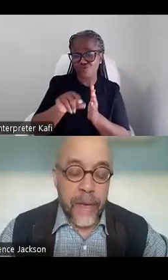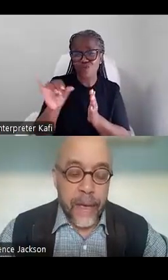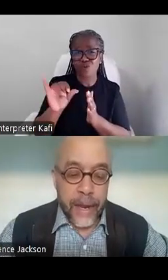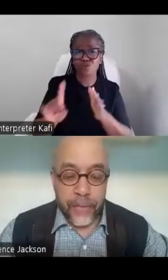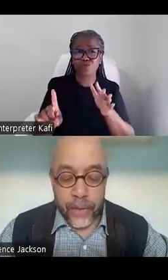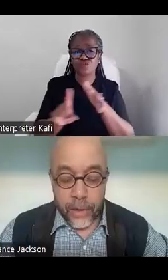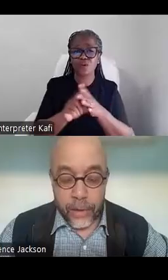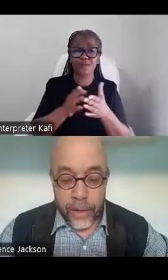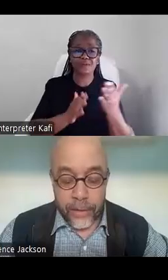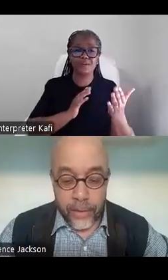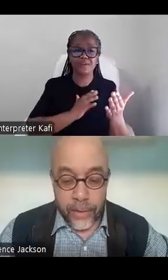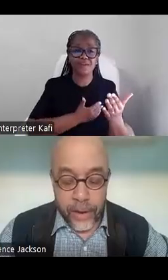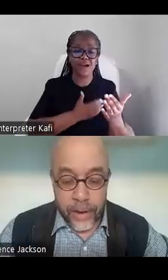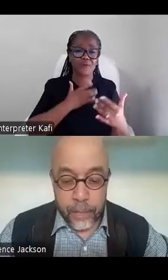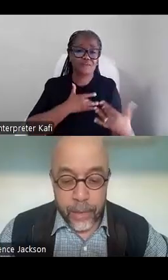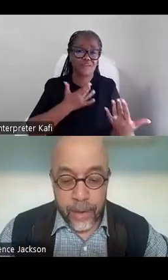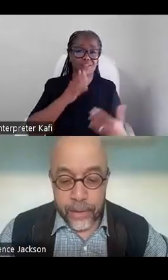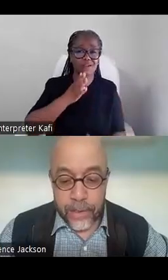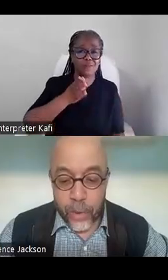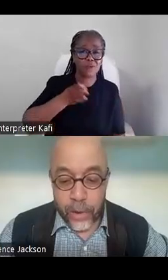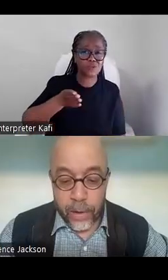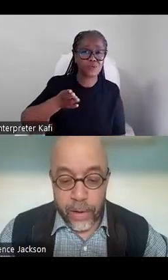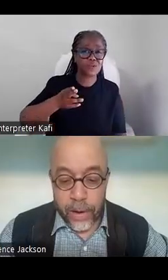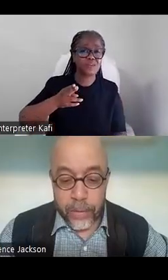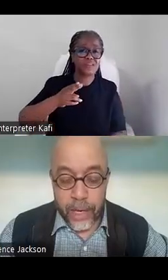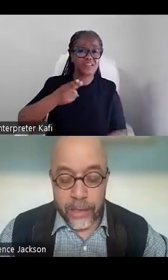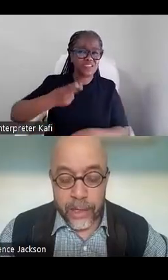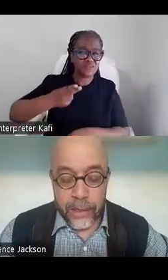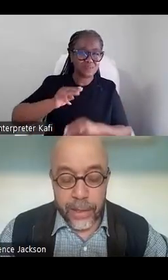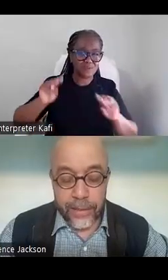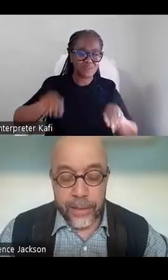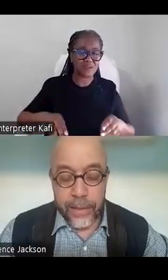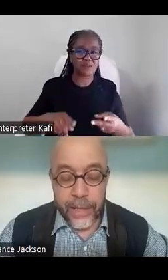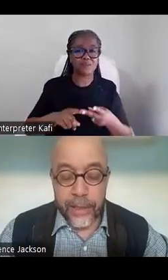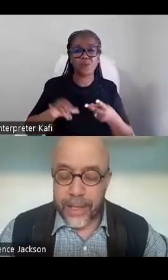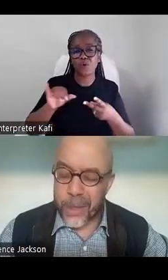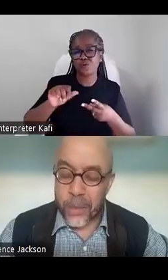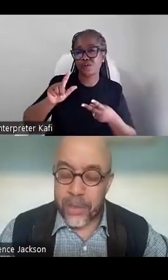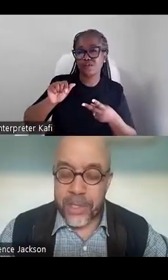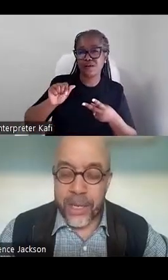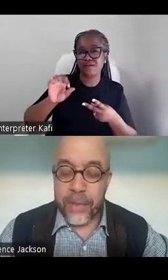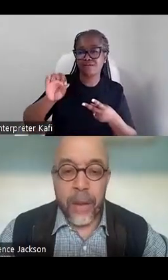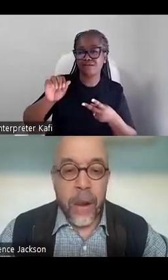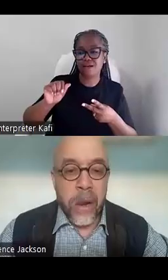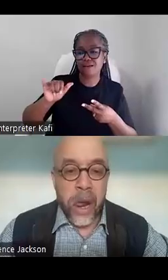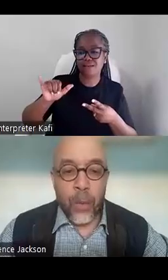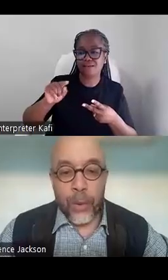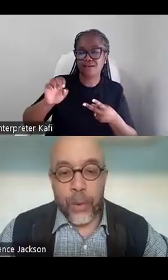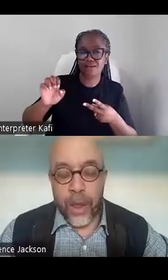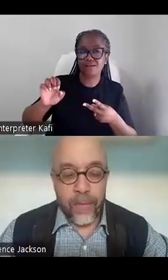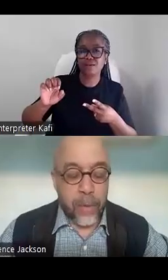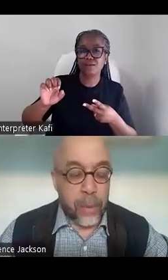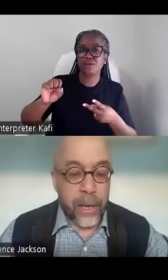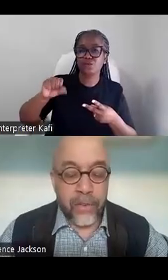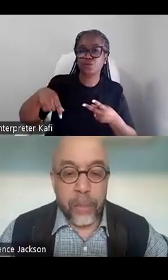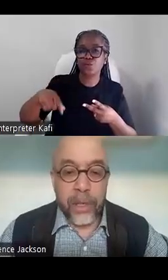10th, and then at the Lafayette Square Jazz Concert. I think that the date is September the 7th, where we will